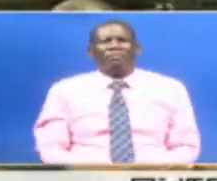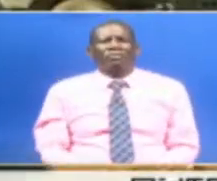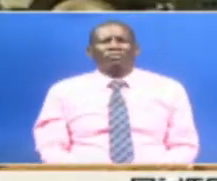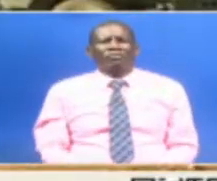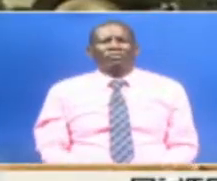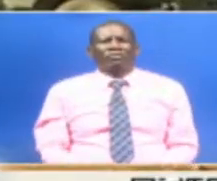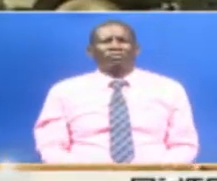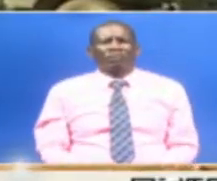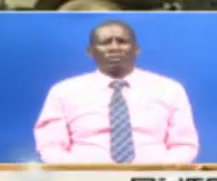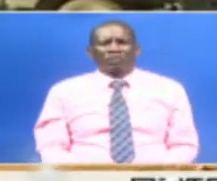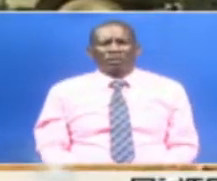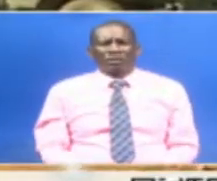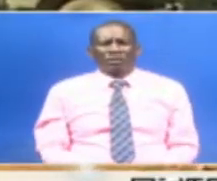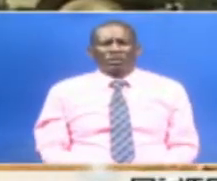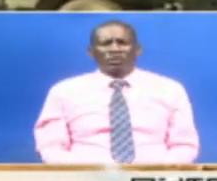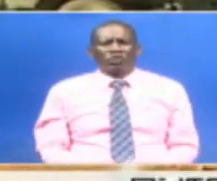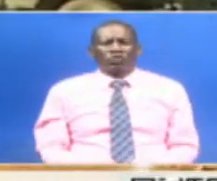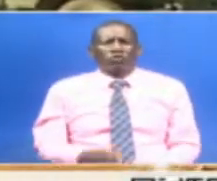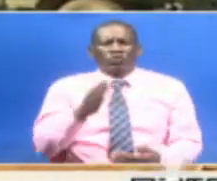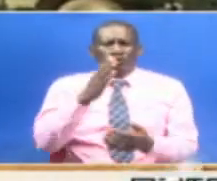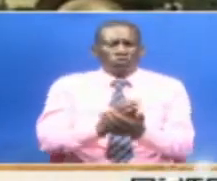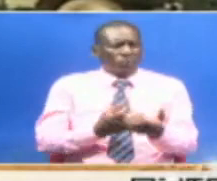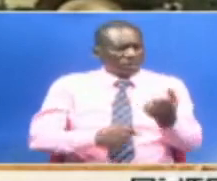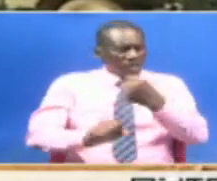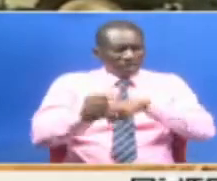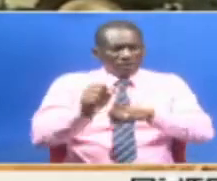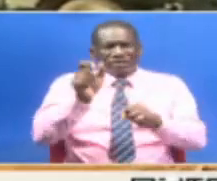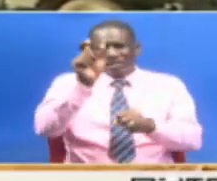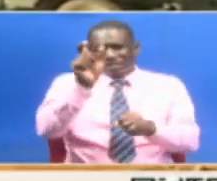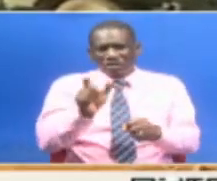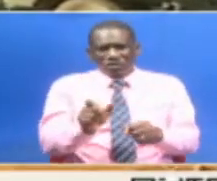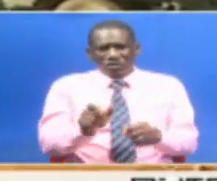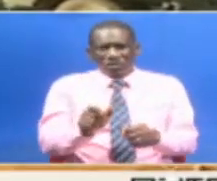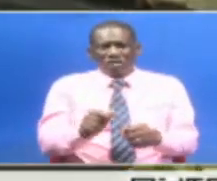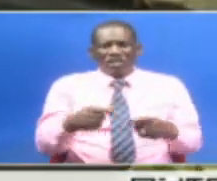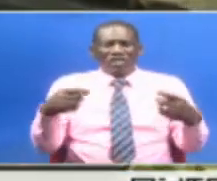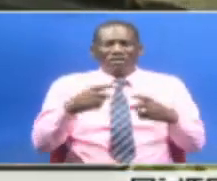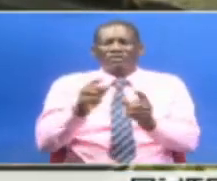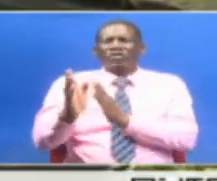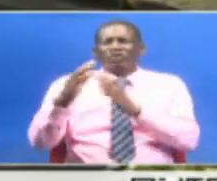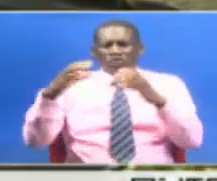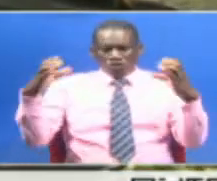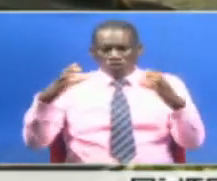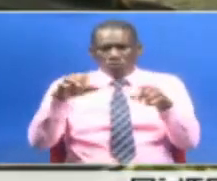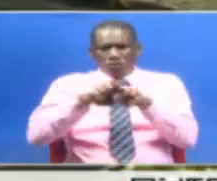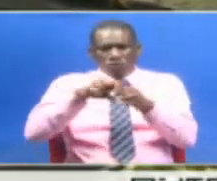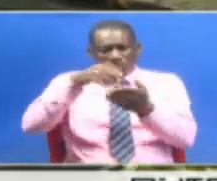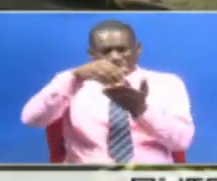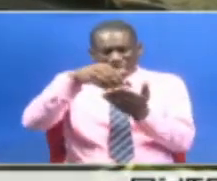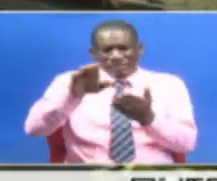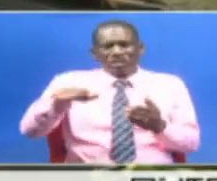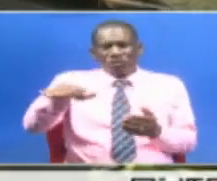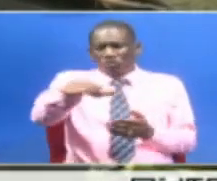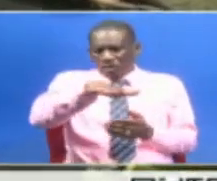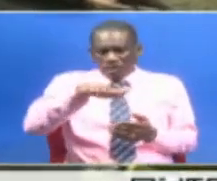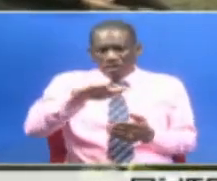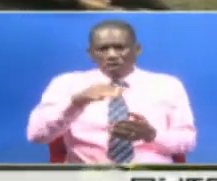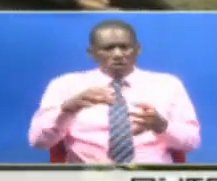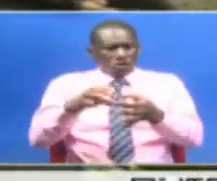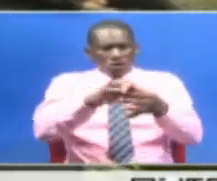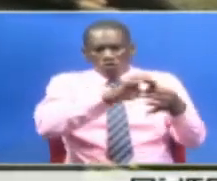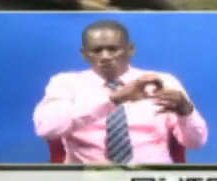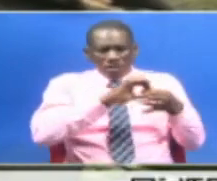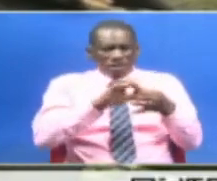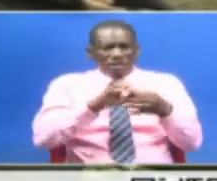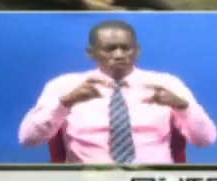to counter their activities in the region. A multi-agency security team has also been sent to the area, coordinating the pursuit